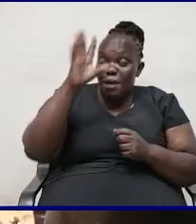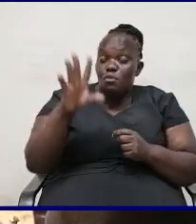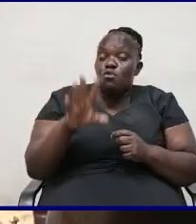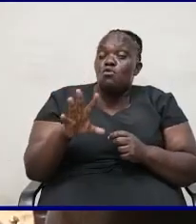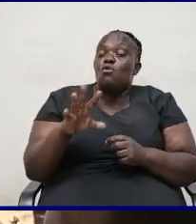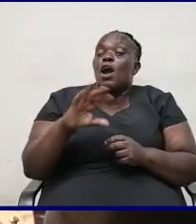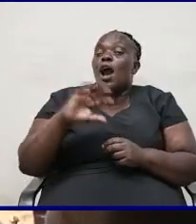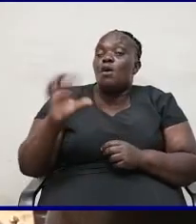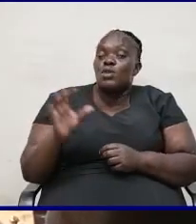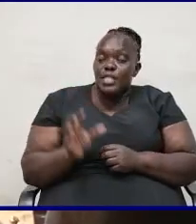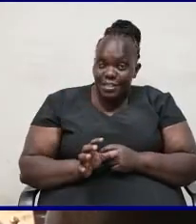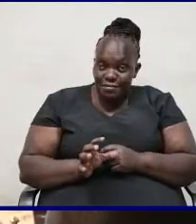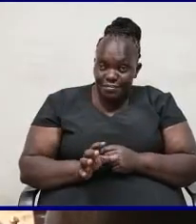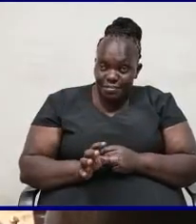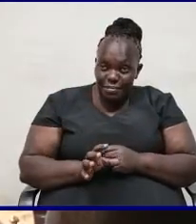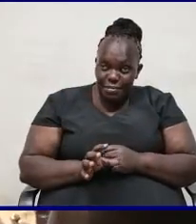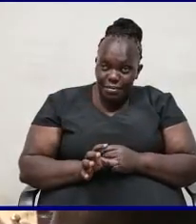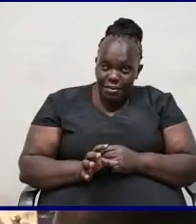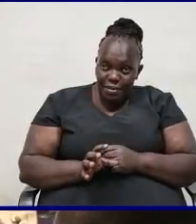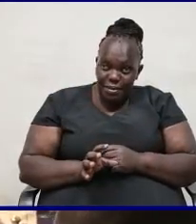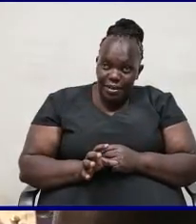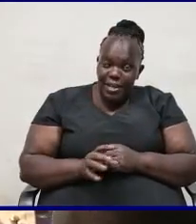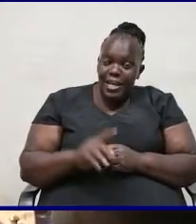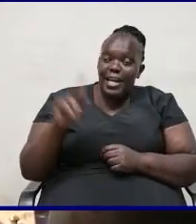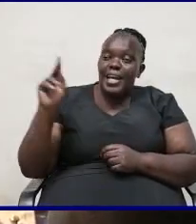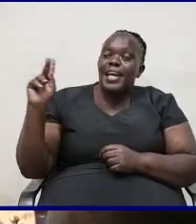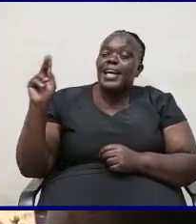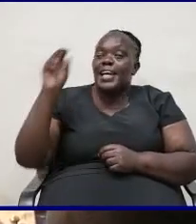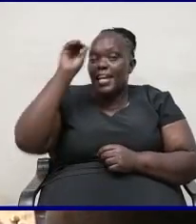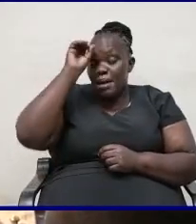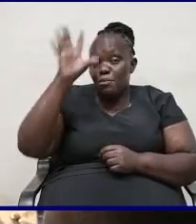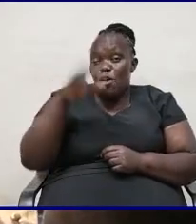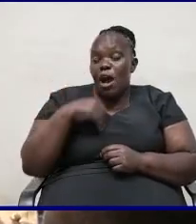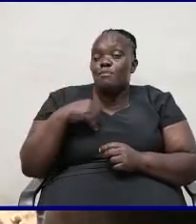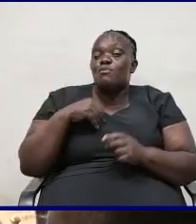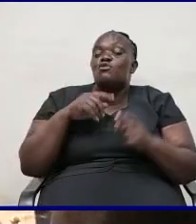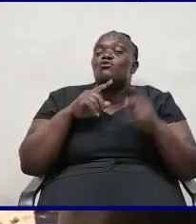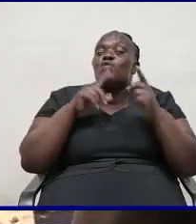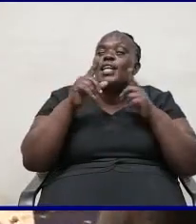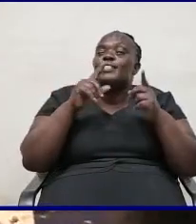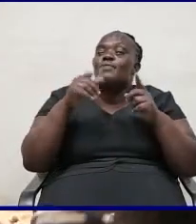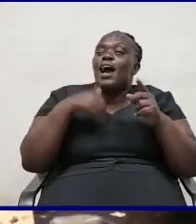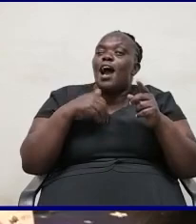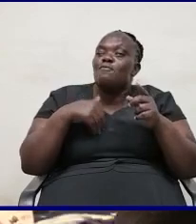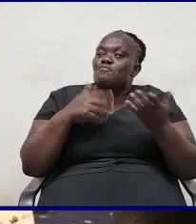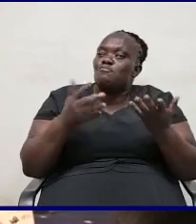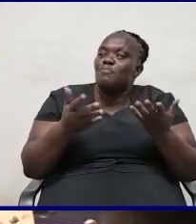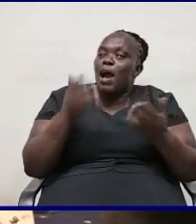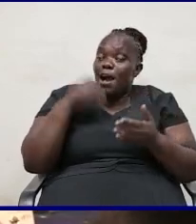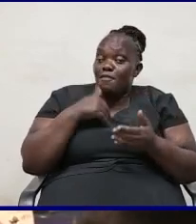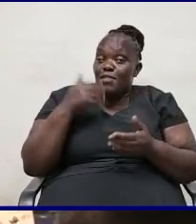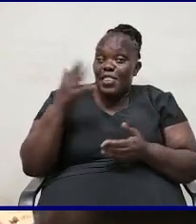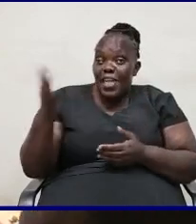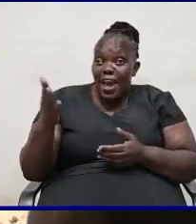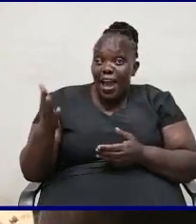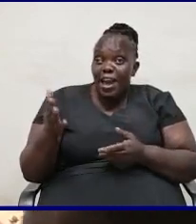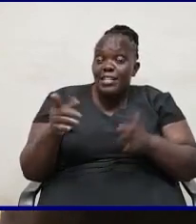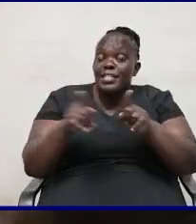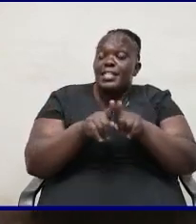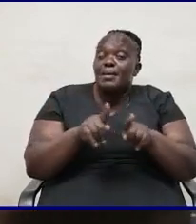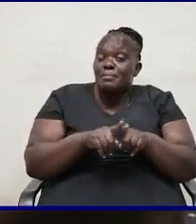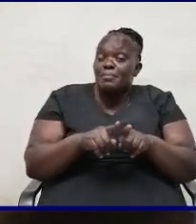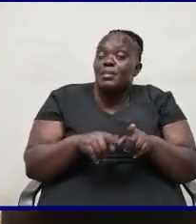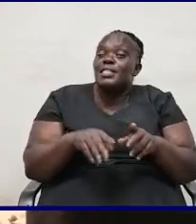County. And my Kiambu tourism. Kiambu tourism. Okay. Kiambu tourism. And my question is